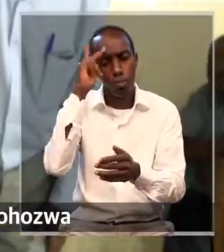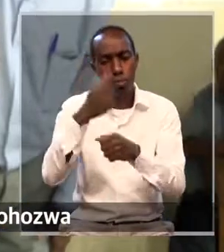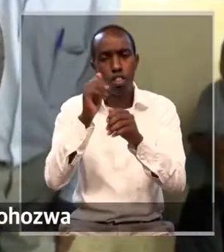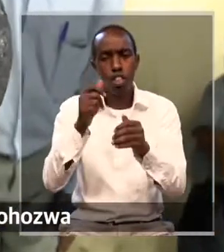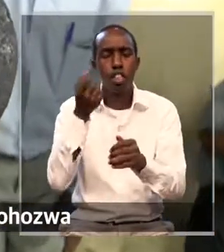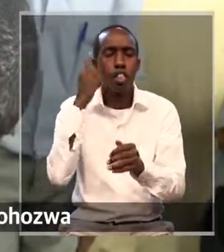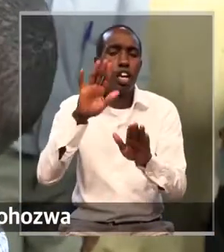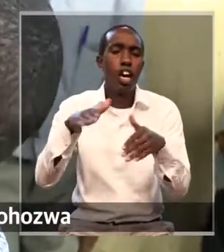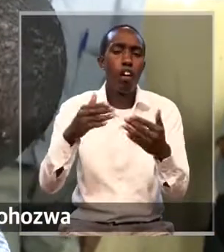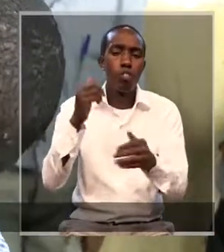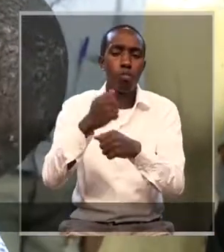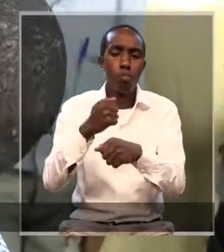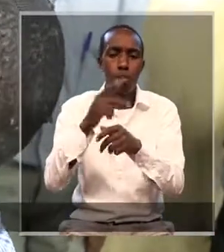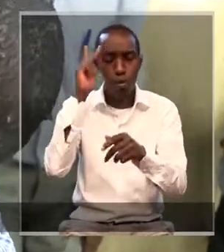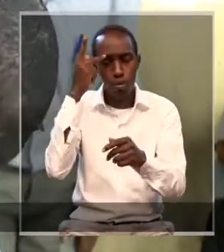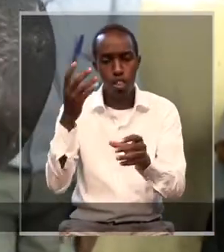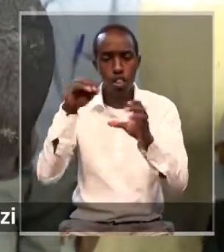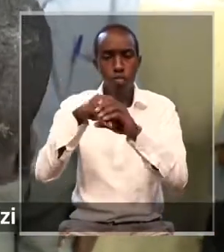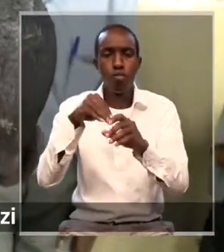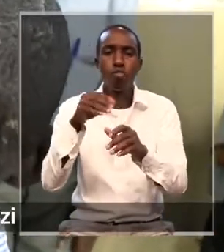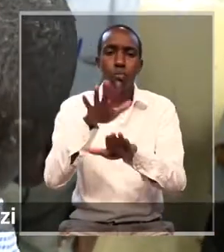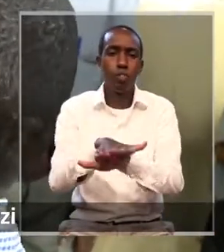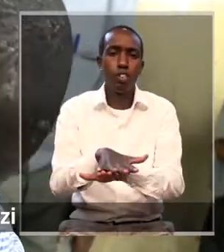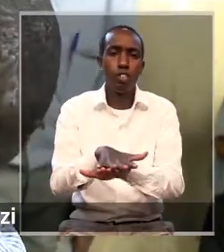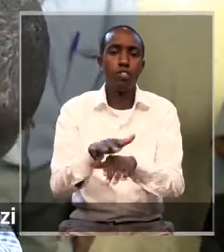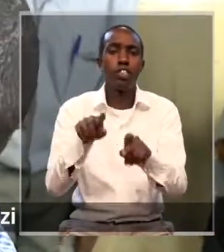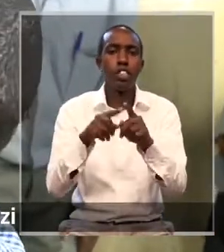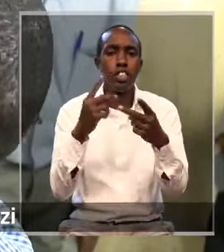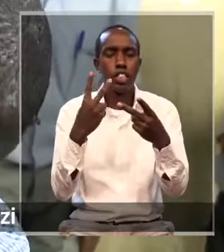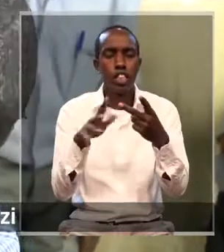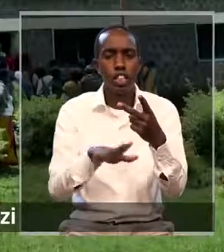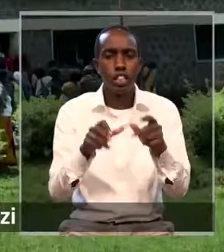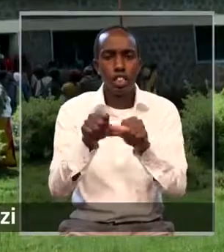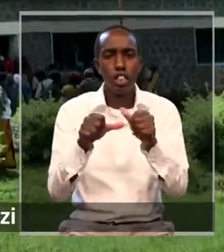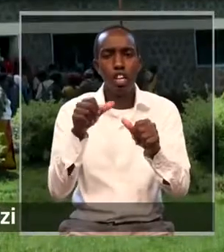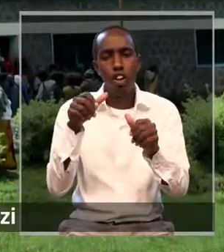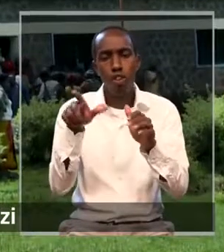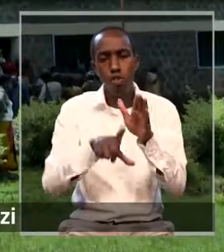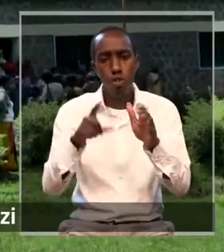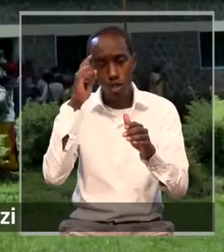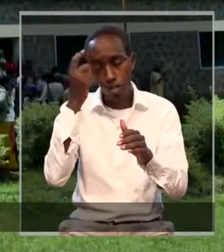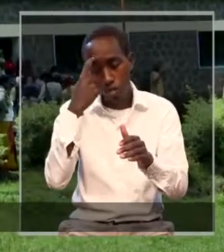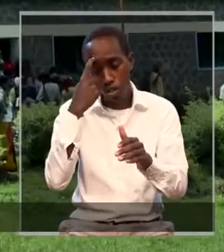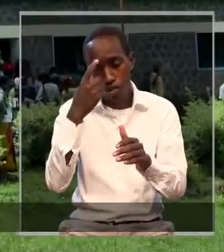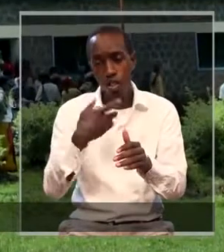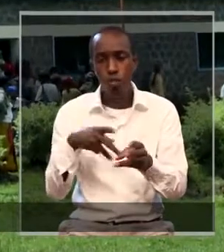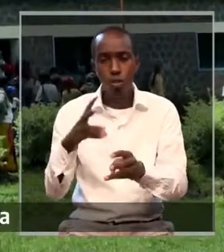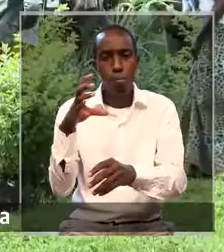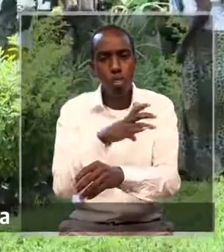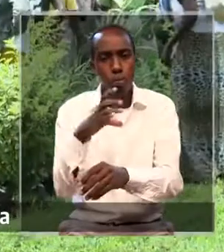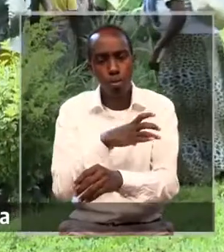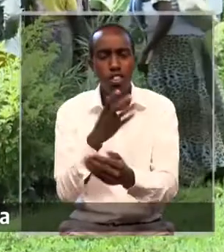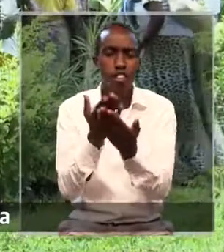policymakers understand how to make policies more inclusive. The second area was local government. There's an awful lot of pressure